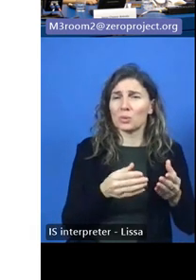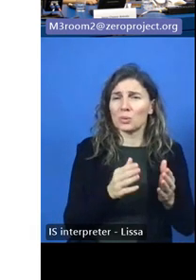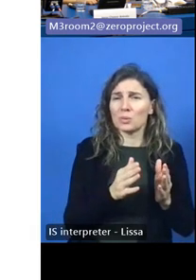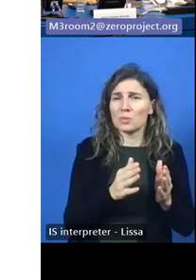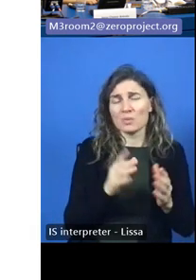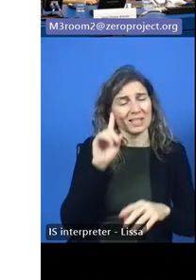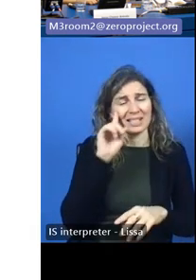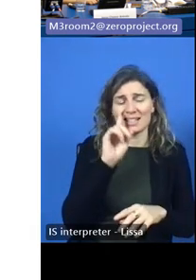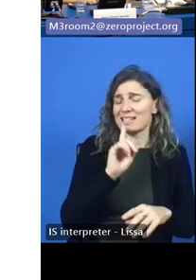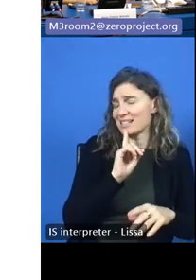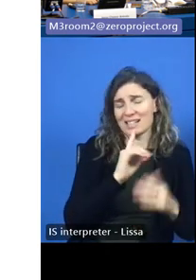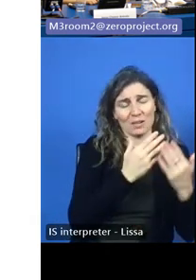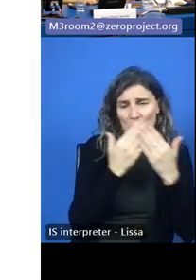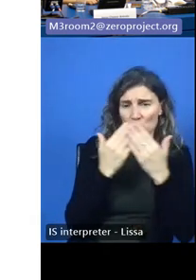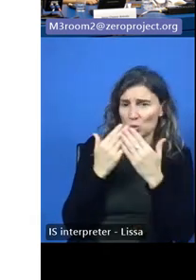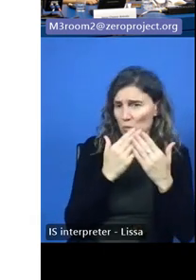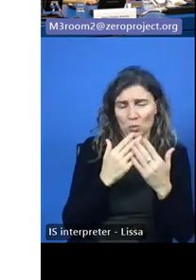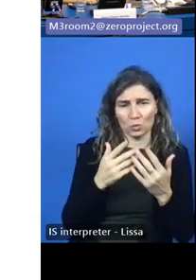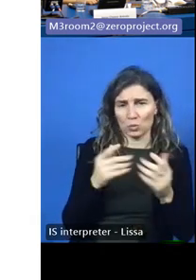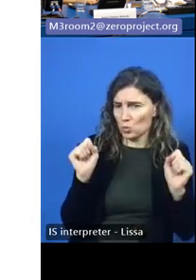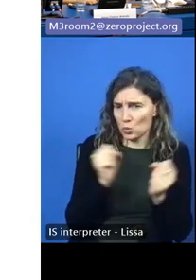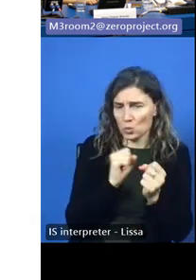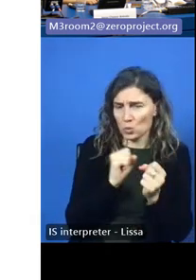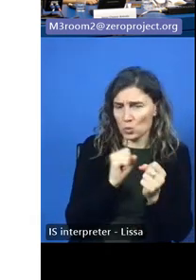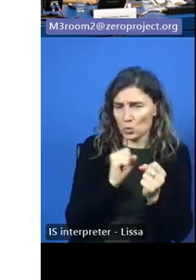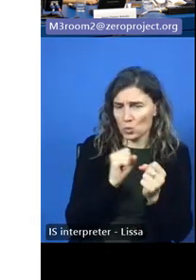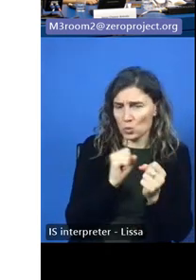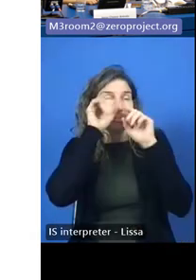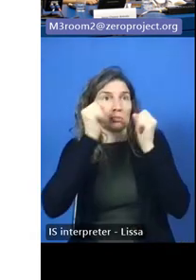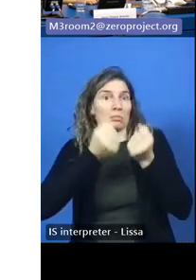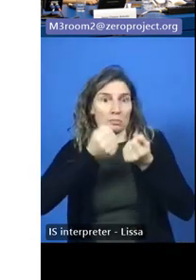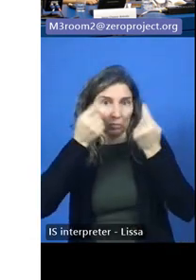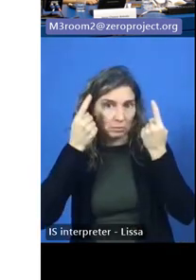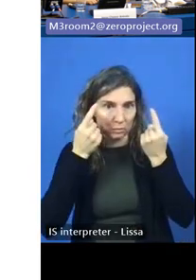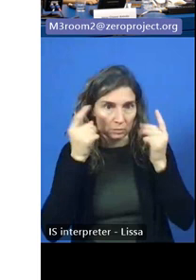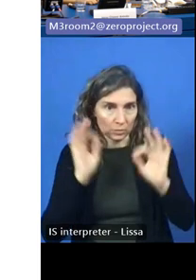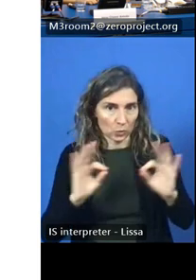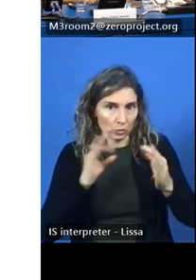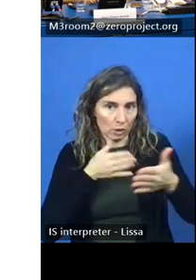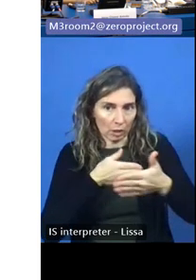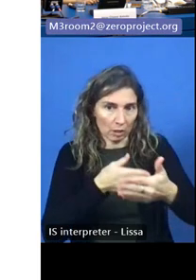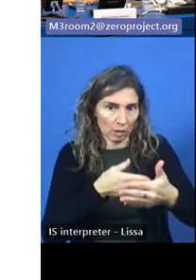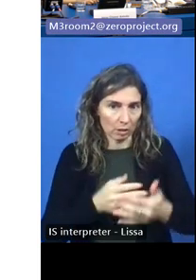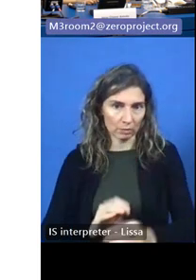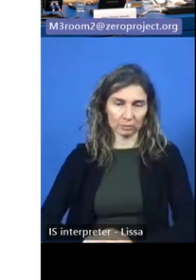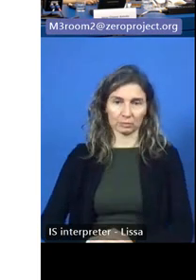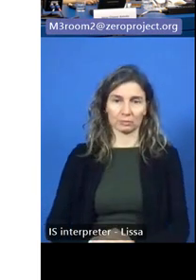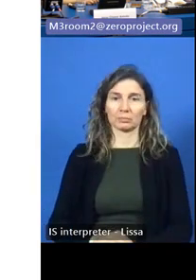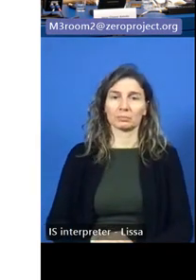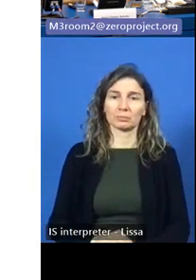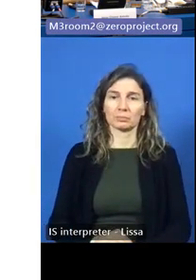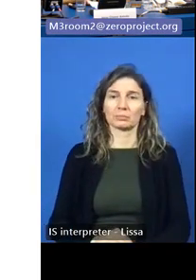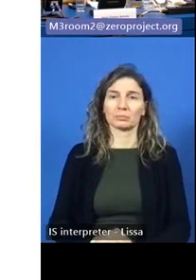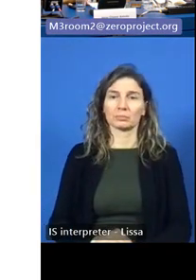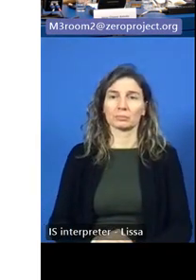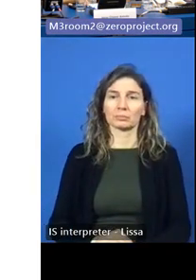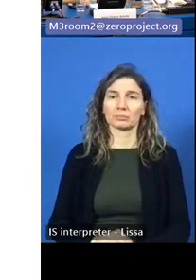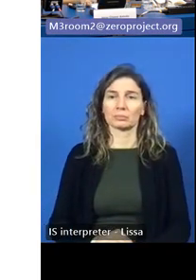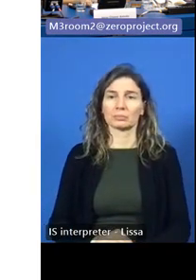schools, so they didn't have the chance to actually understand the content that they were learning. Porque en las escuelas con